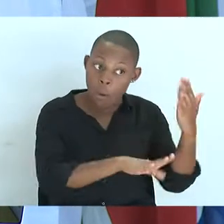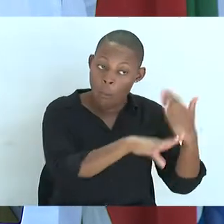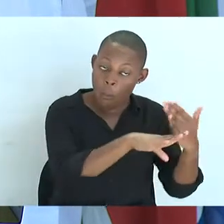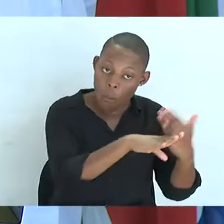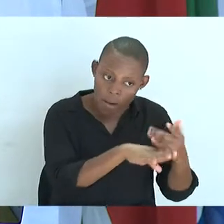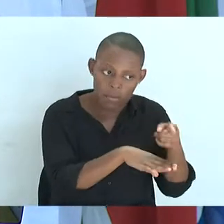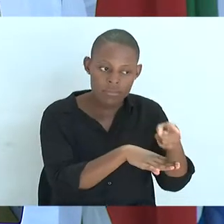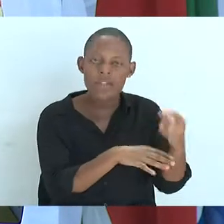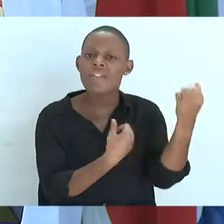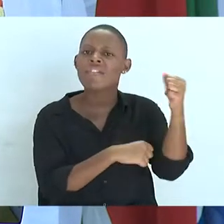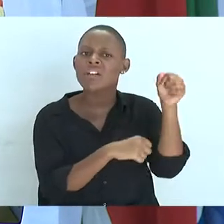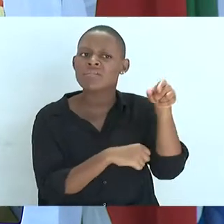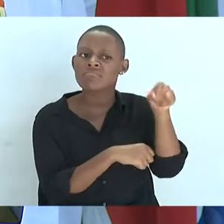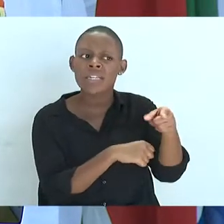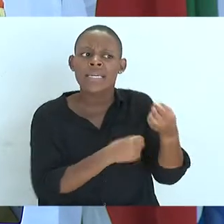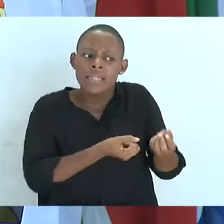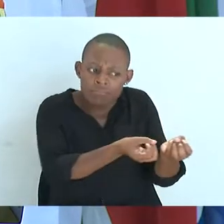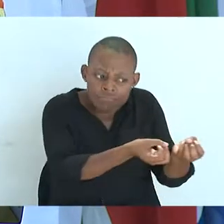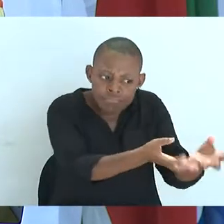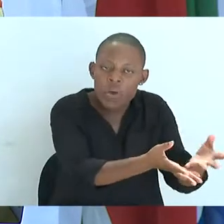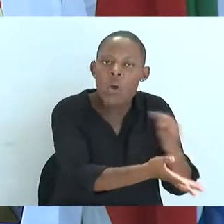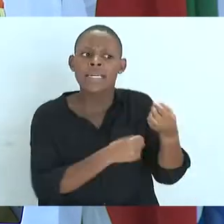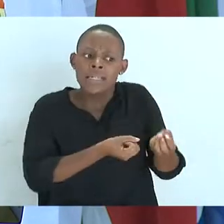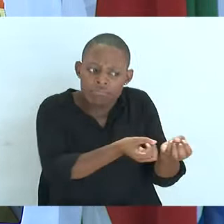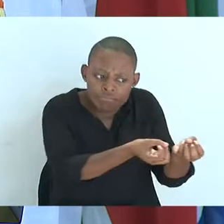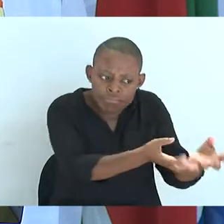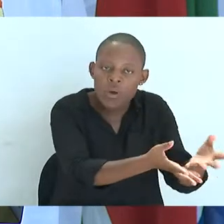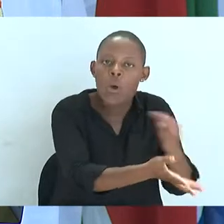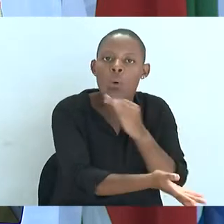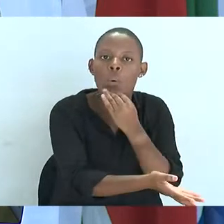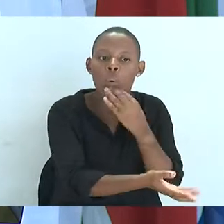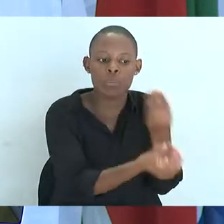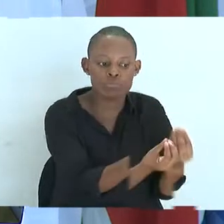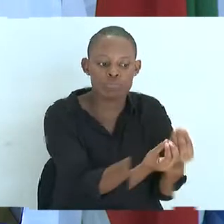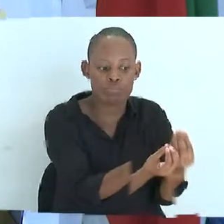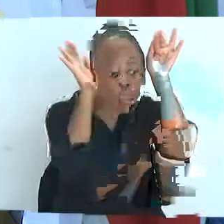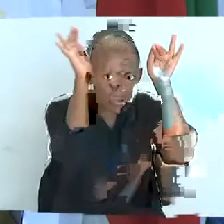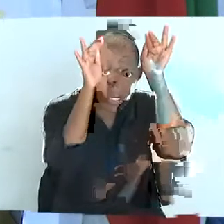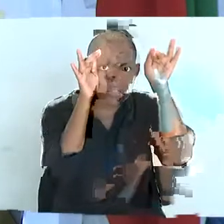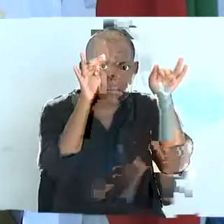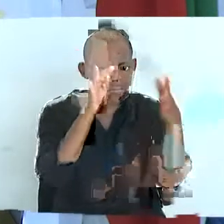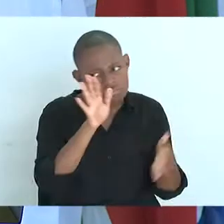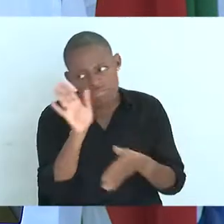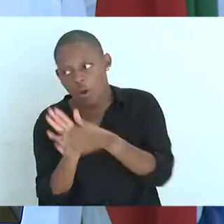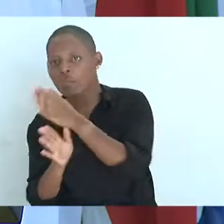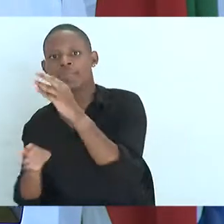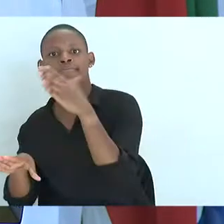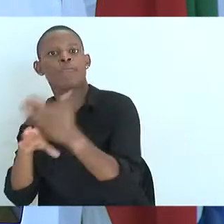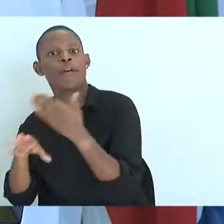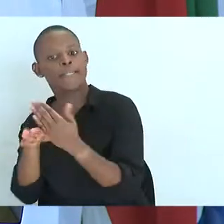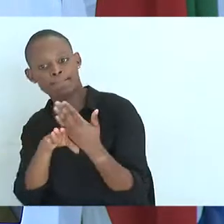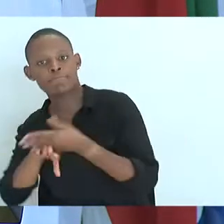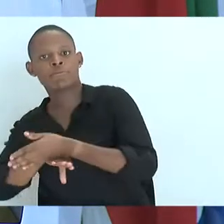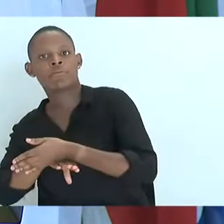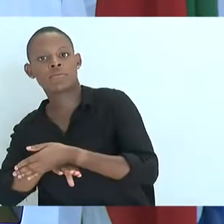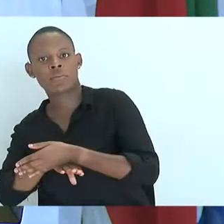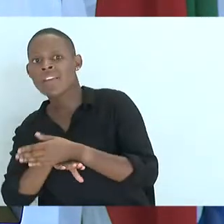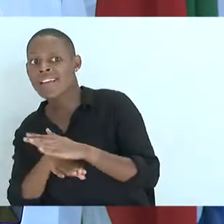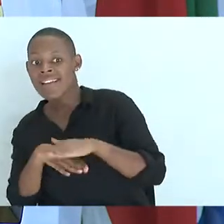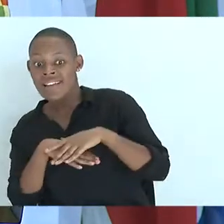back. So we need that consideration in the spatial